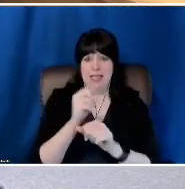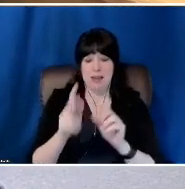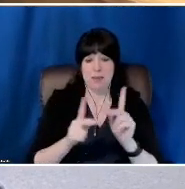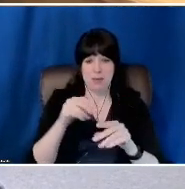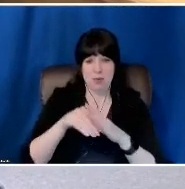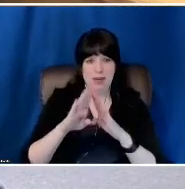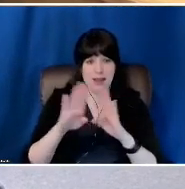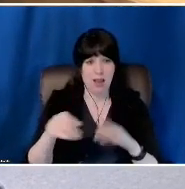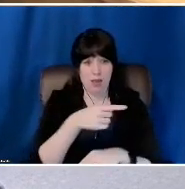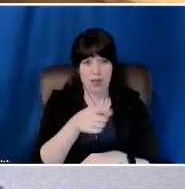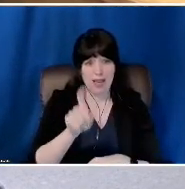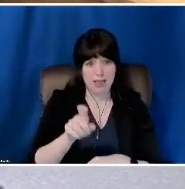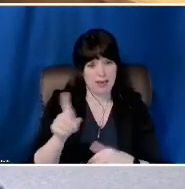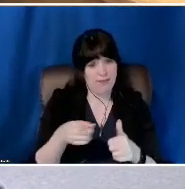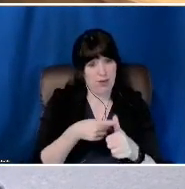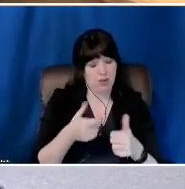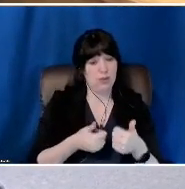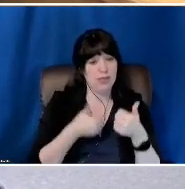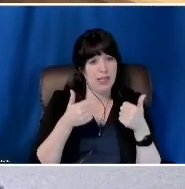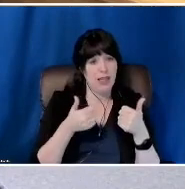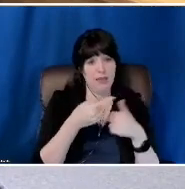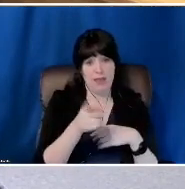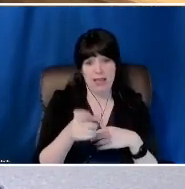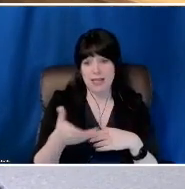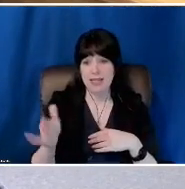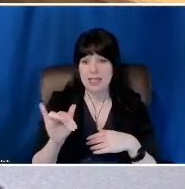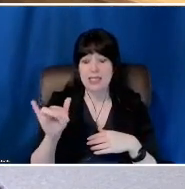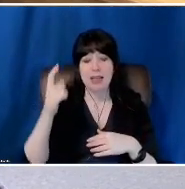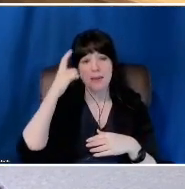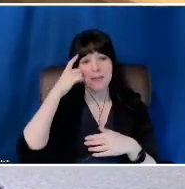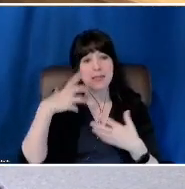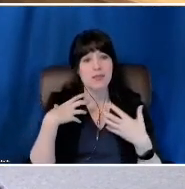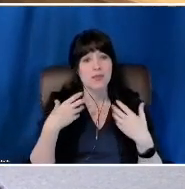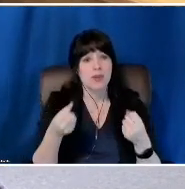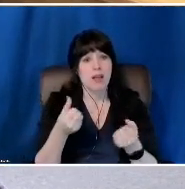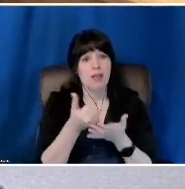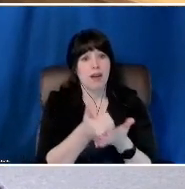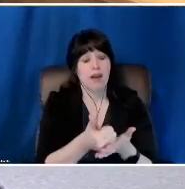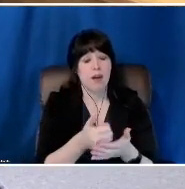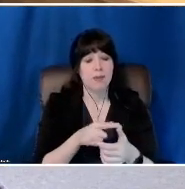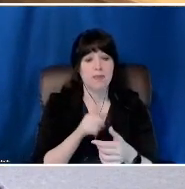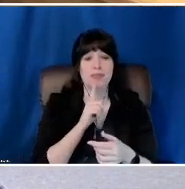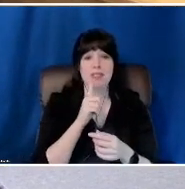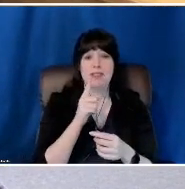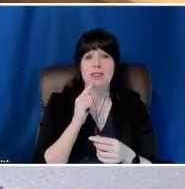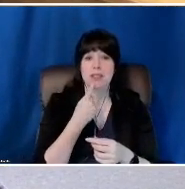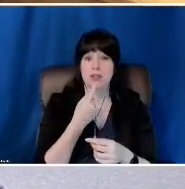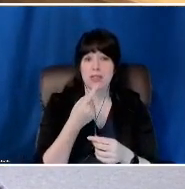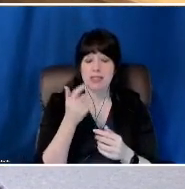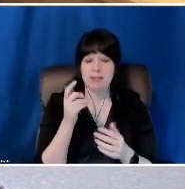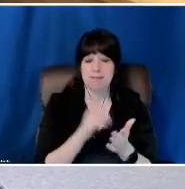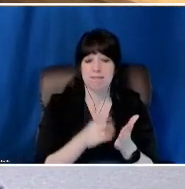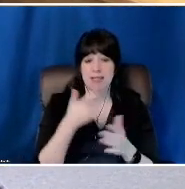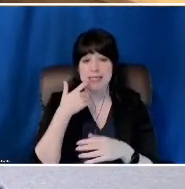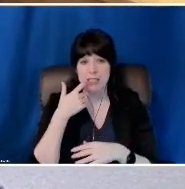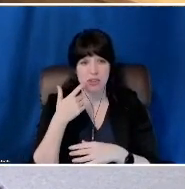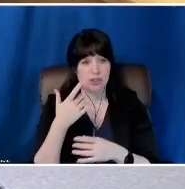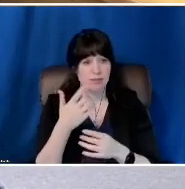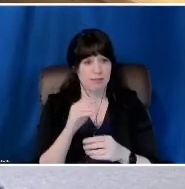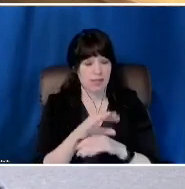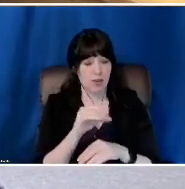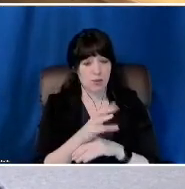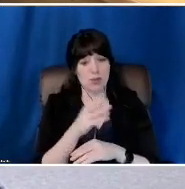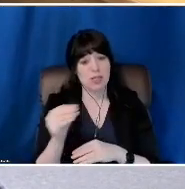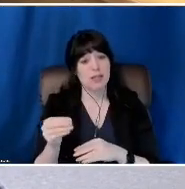they need first to live. They need things like mental health help, serious addiction counseling, and at least the opportunity to experience